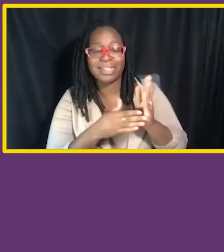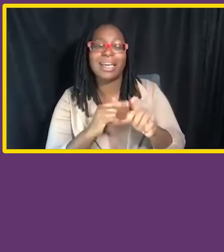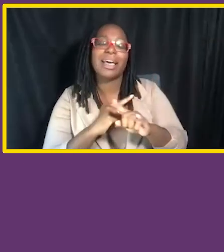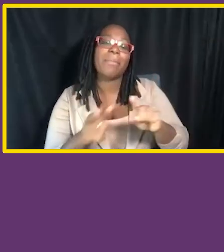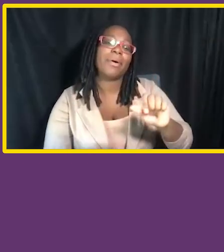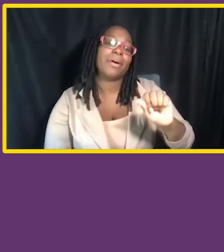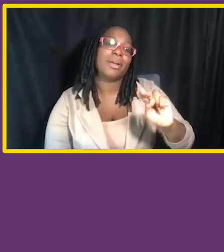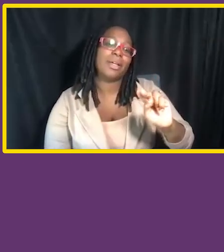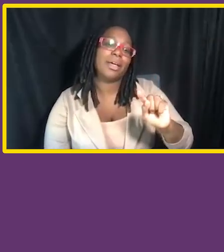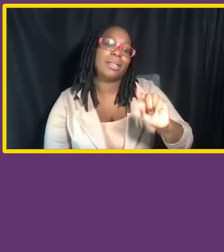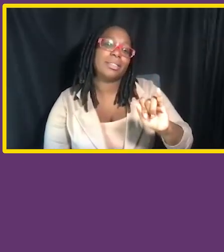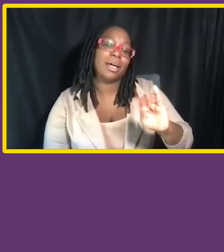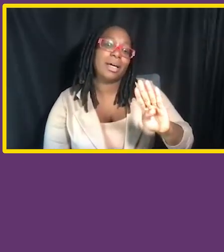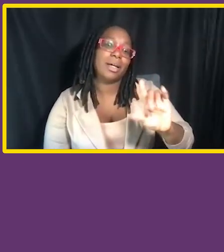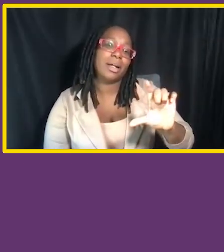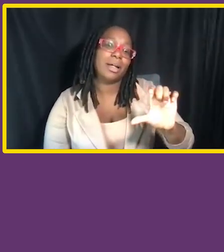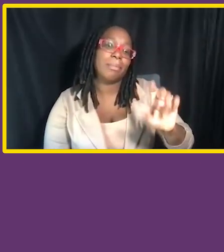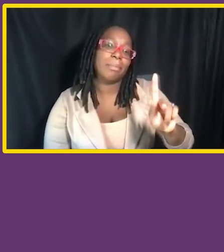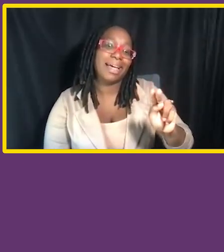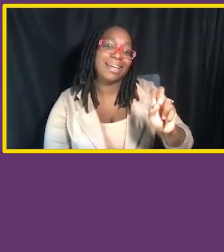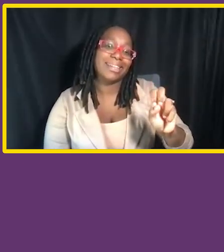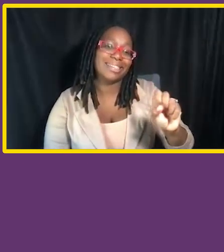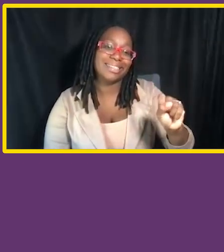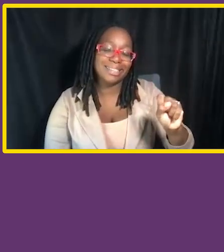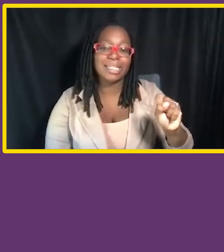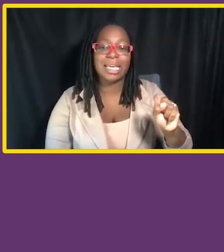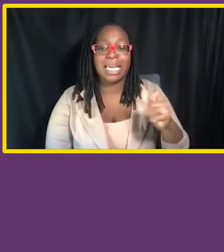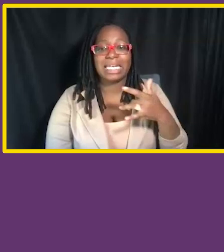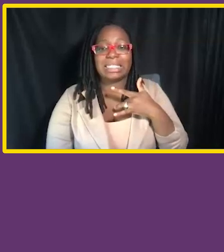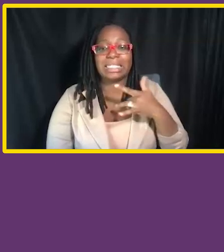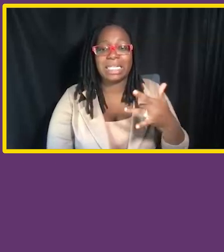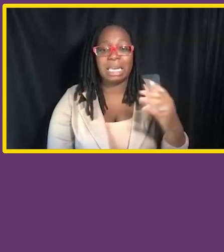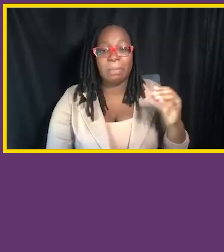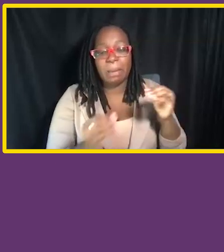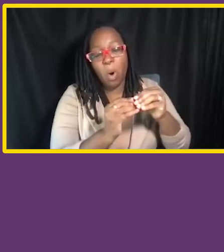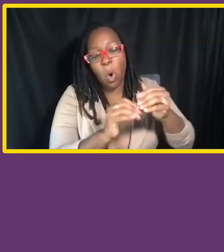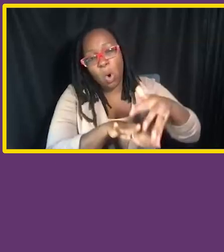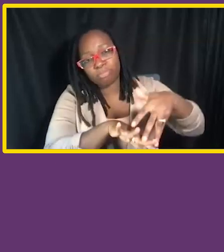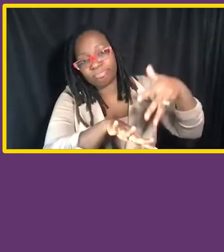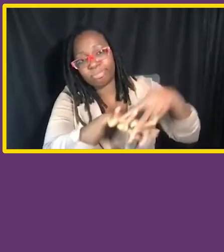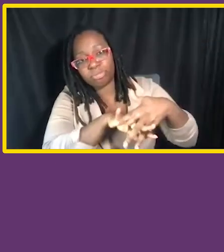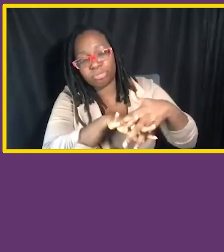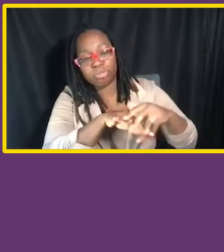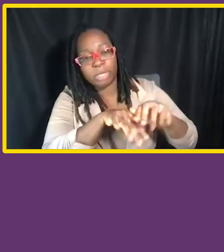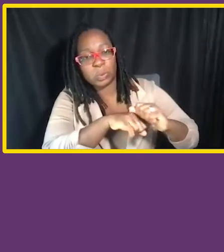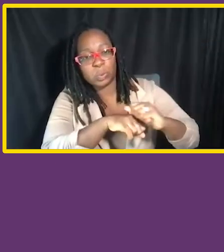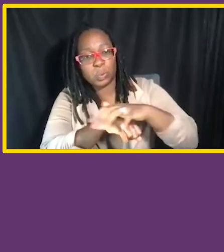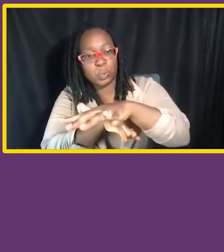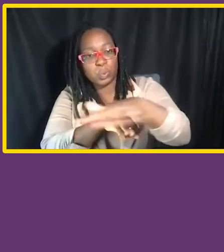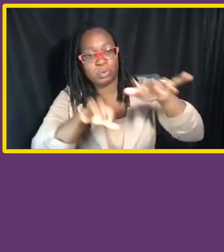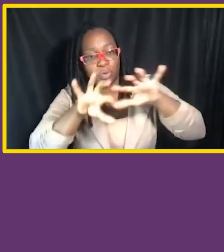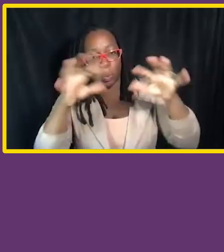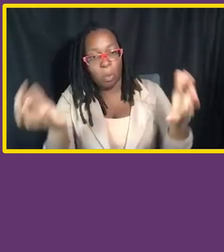anti-Blackness as a fundamental concept is pervasive. It's rooted on a global scale. In